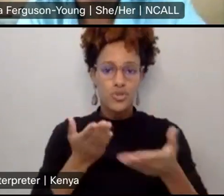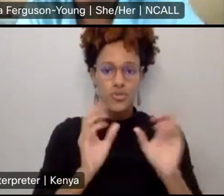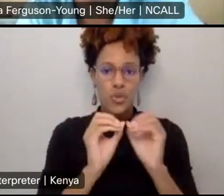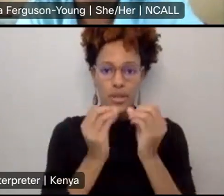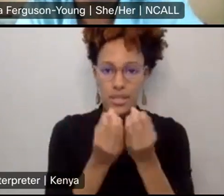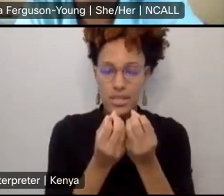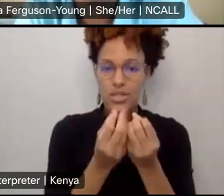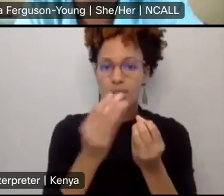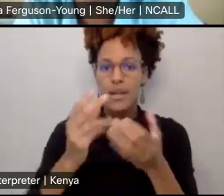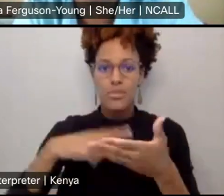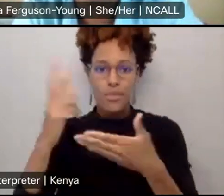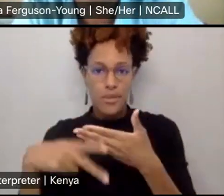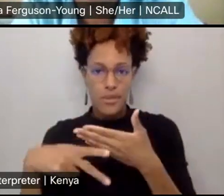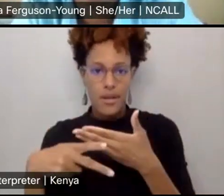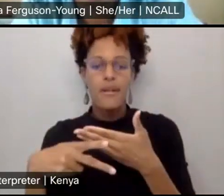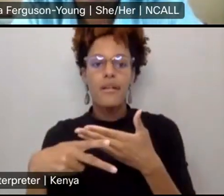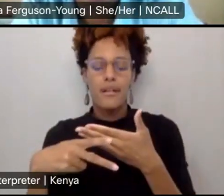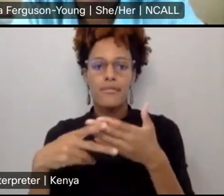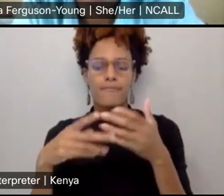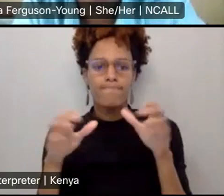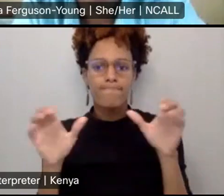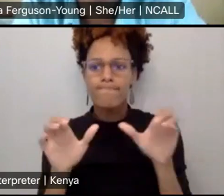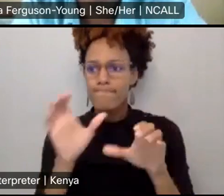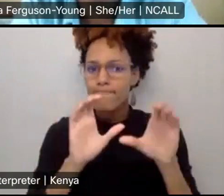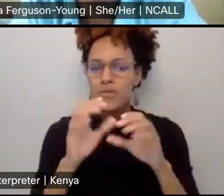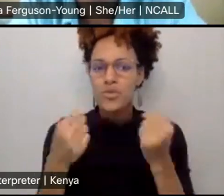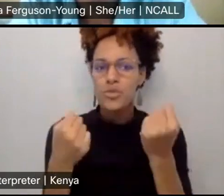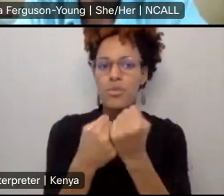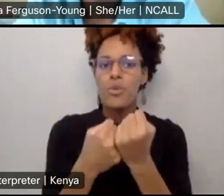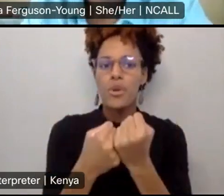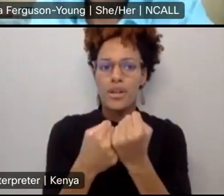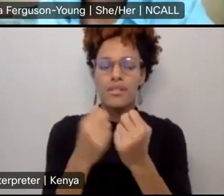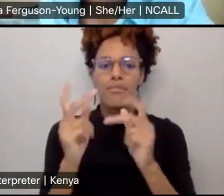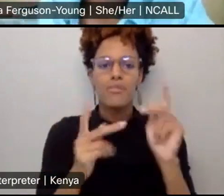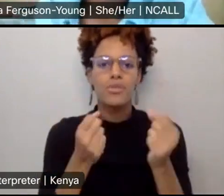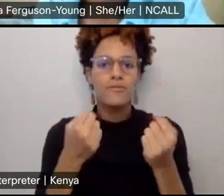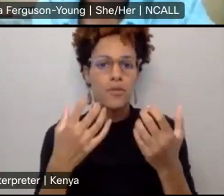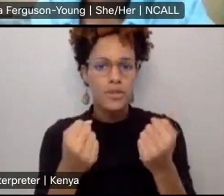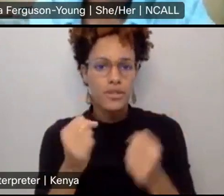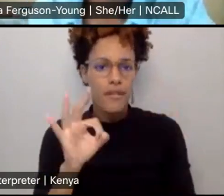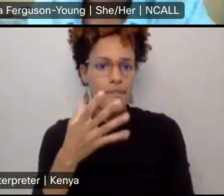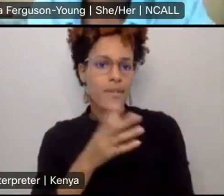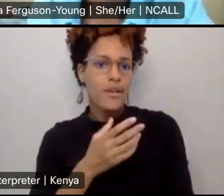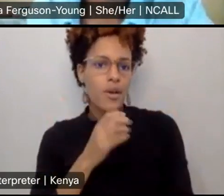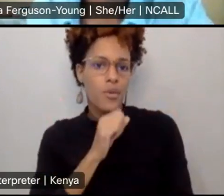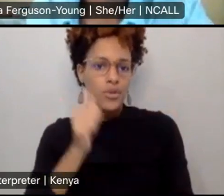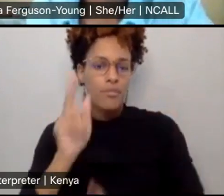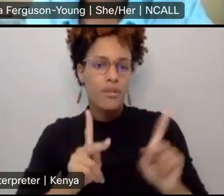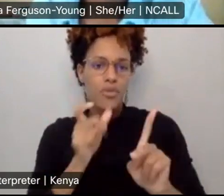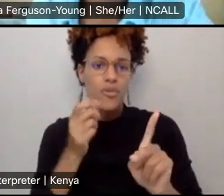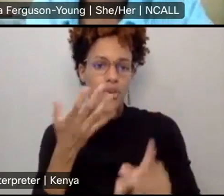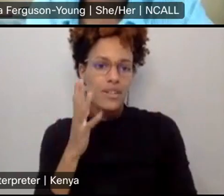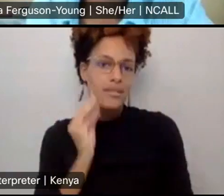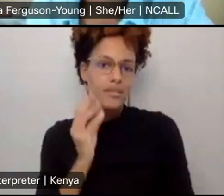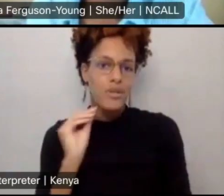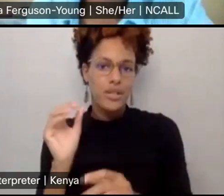and programs actively support the voices of elders who have experienced abuse?